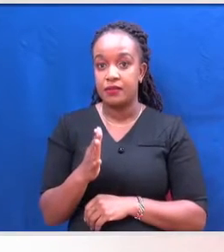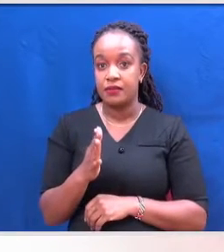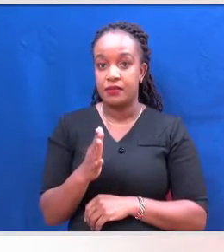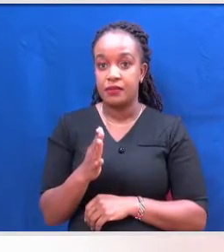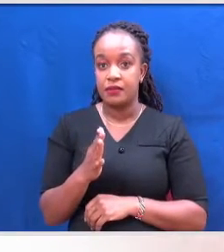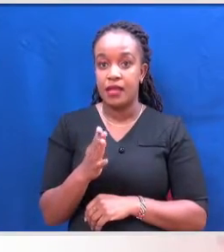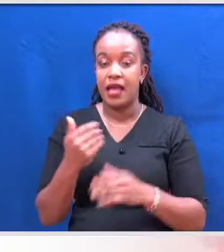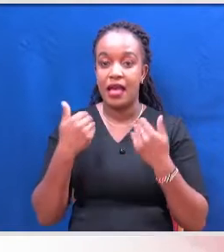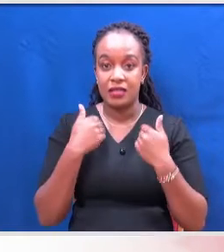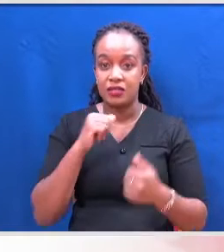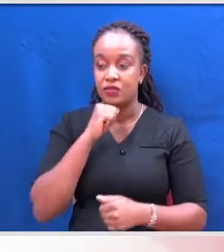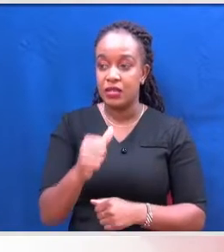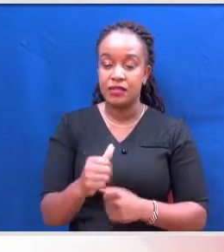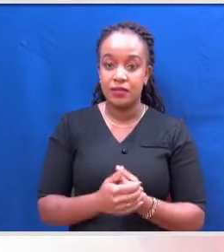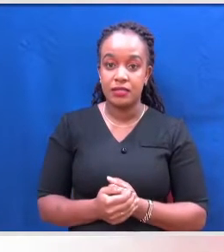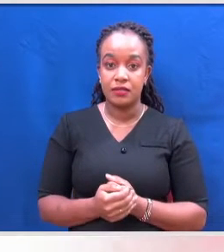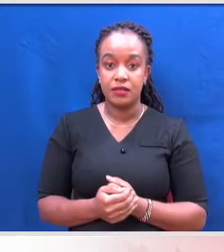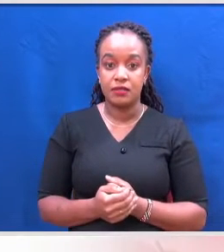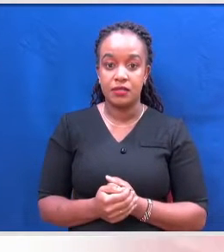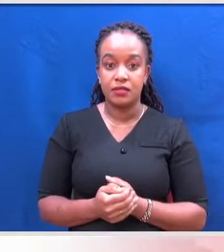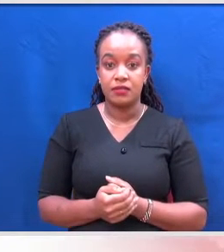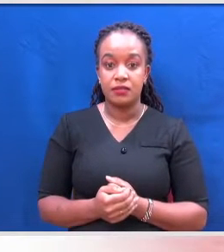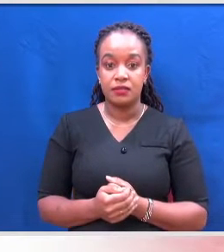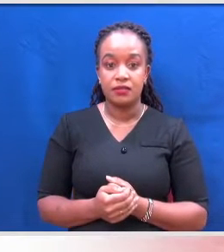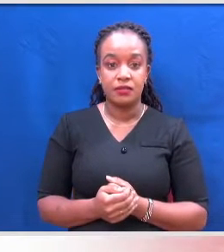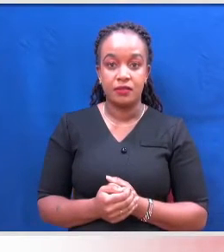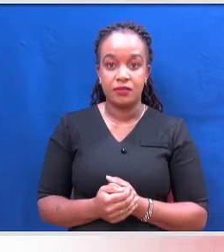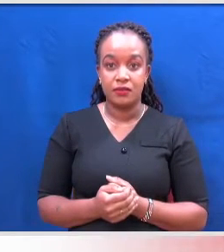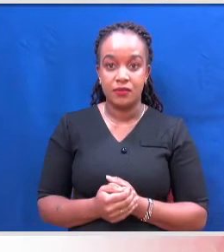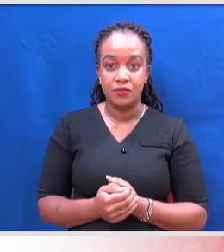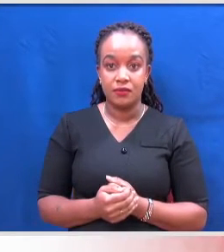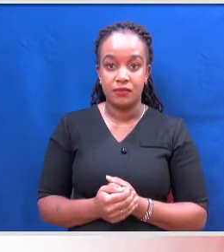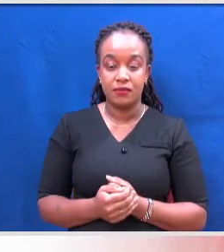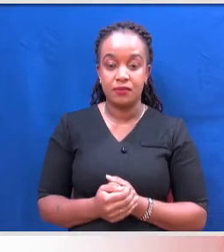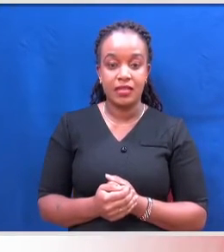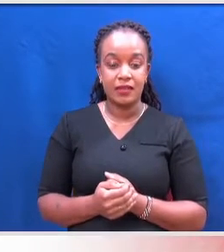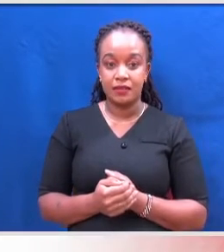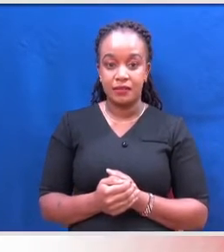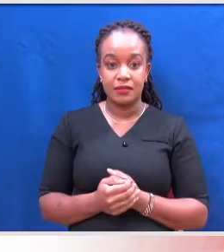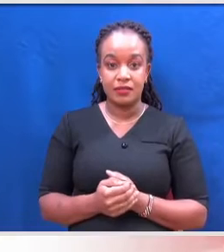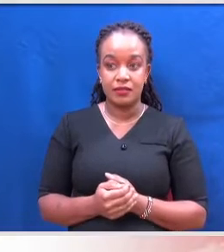has not only allowed Ms. Khaira Omar to run the county,